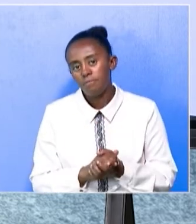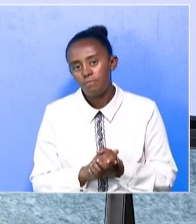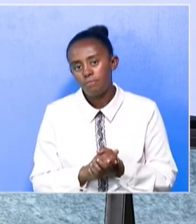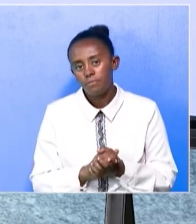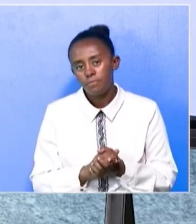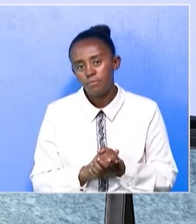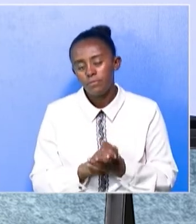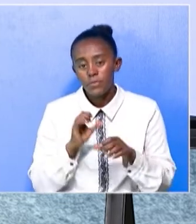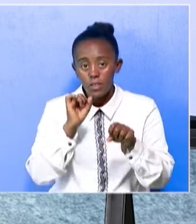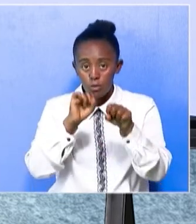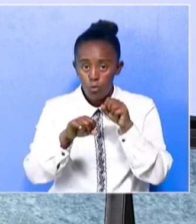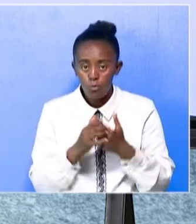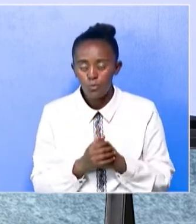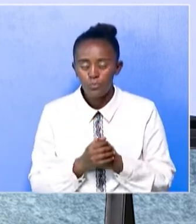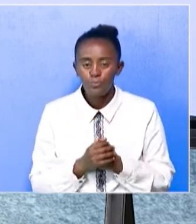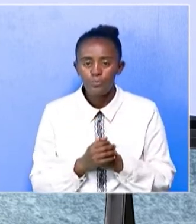So,